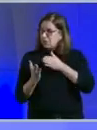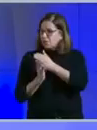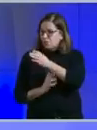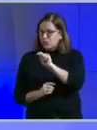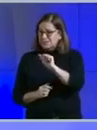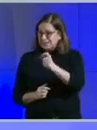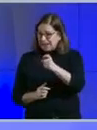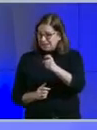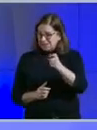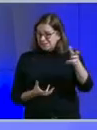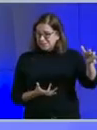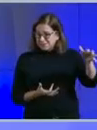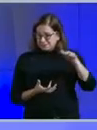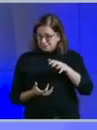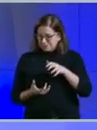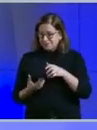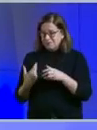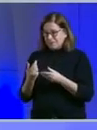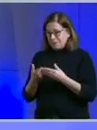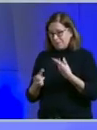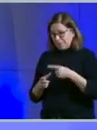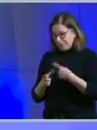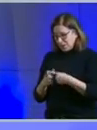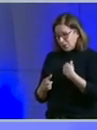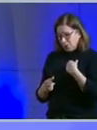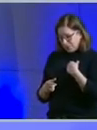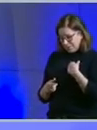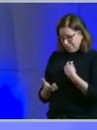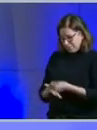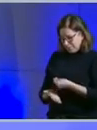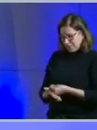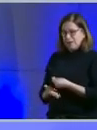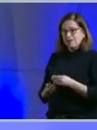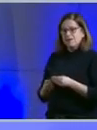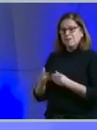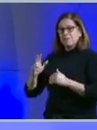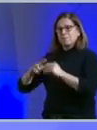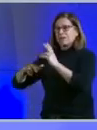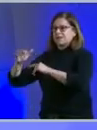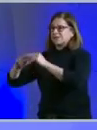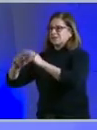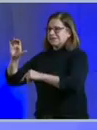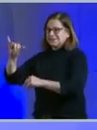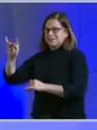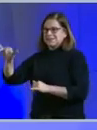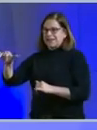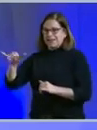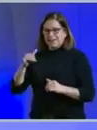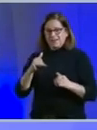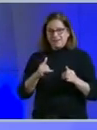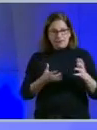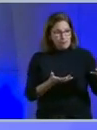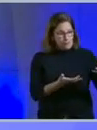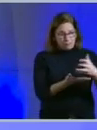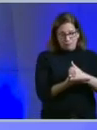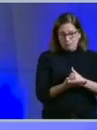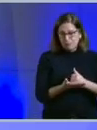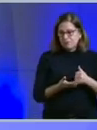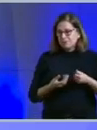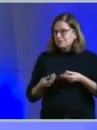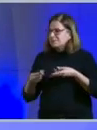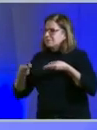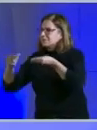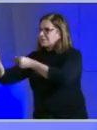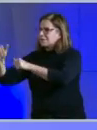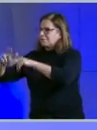some of the investments we have to make to build that solid foundation? But if you think more broadly, and I don't want to sound like Obi-Wan Kenobi, but